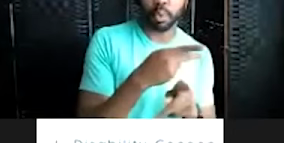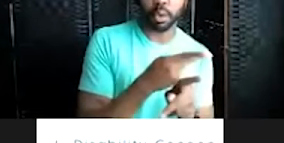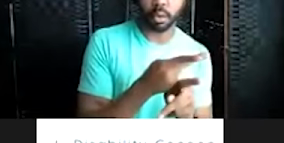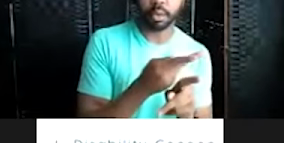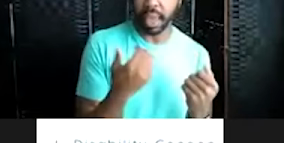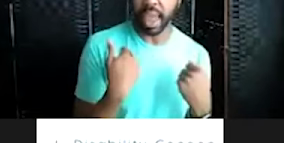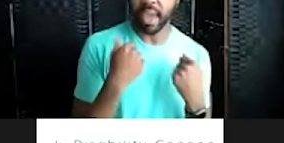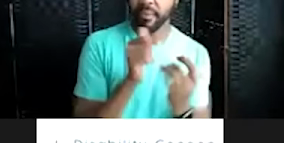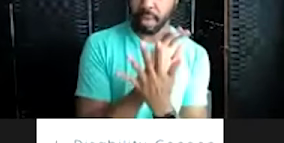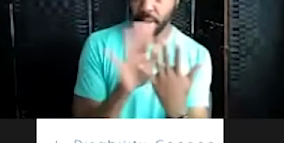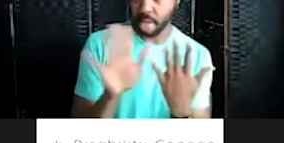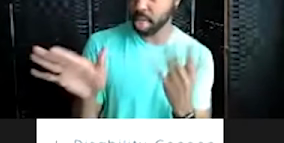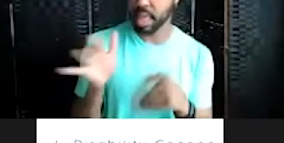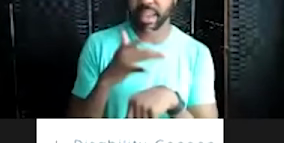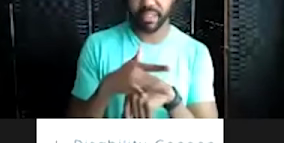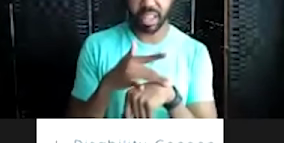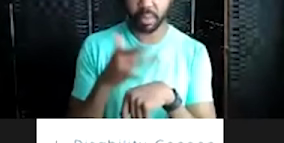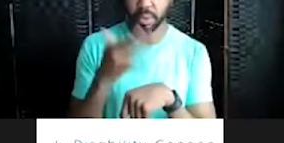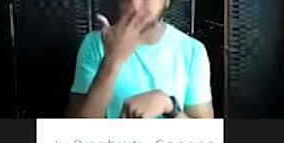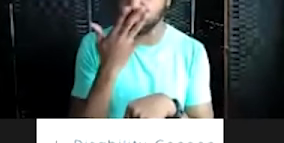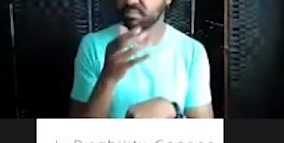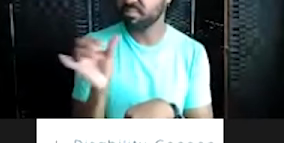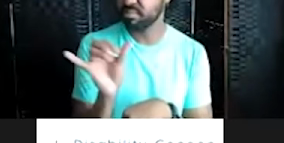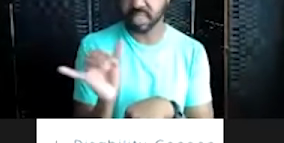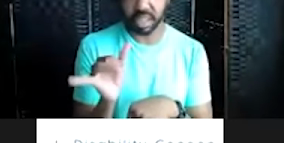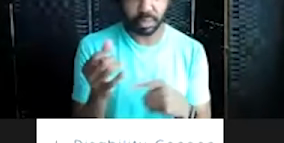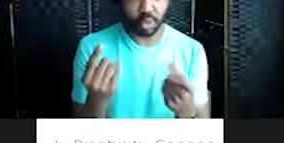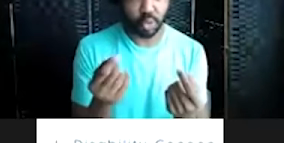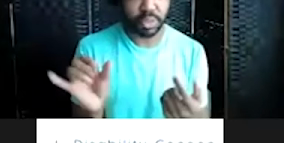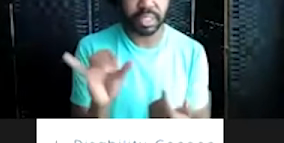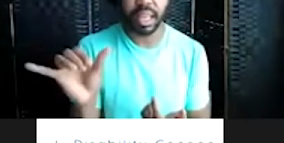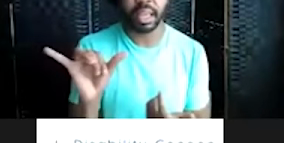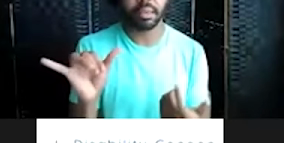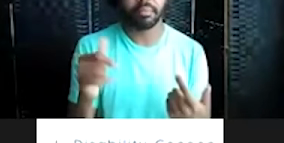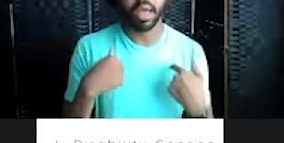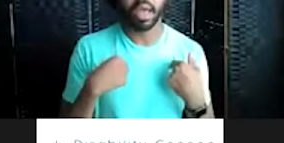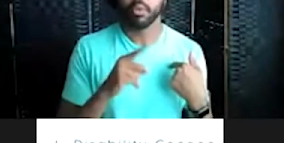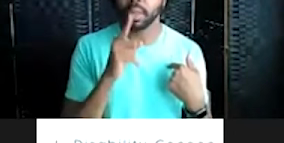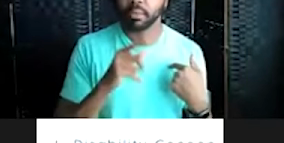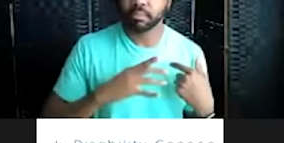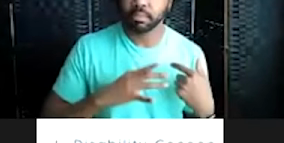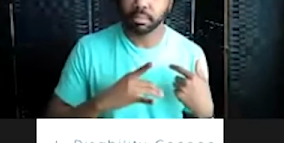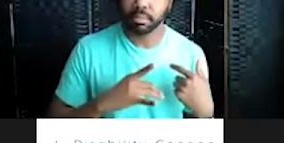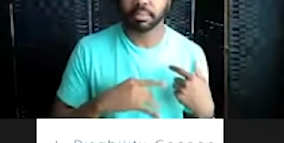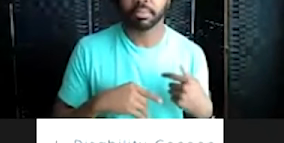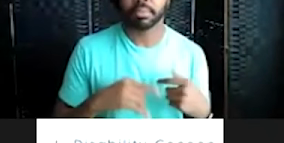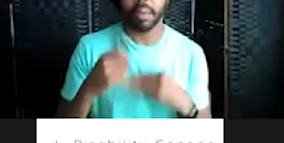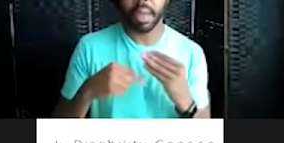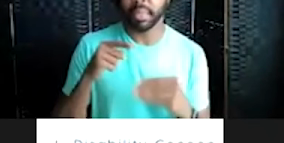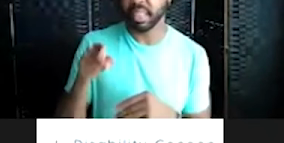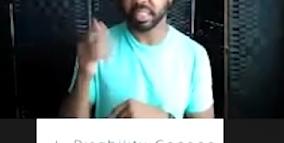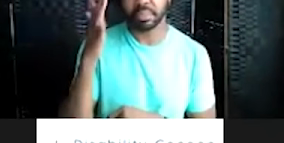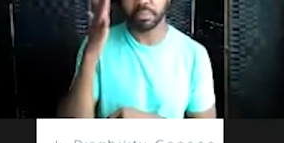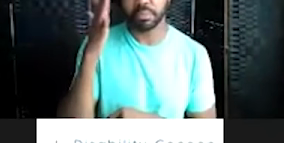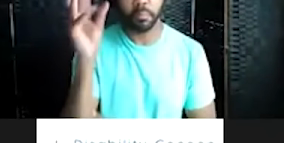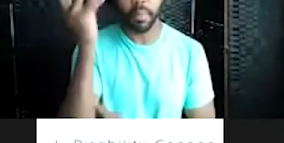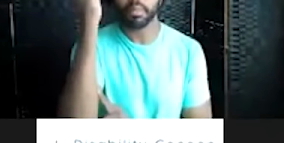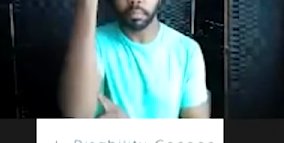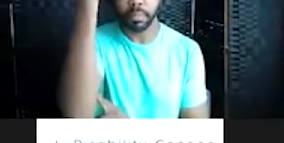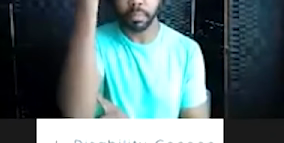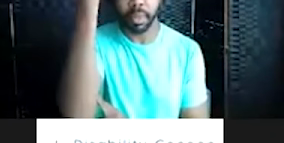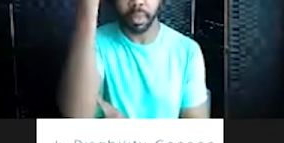available that do similar types of things. Now, what I've really liked about this smart bulb is you can pick these up for about $20 off